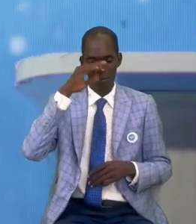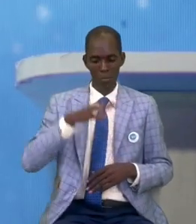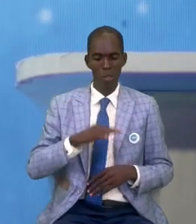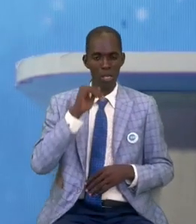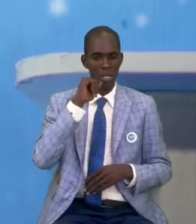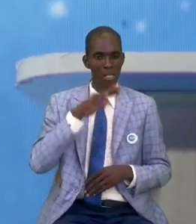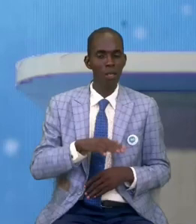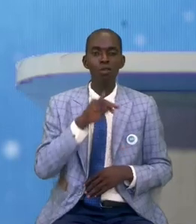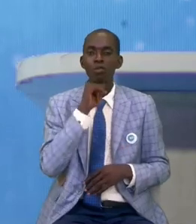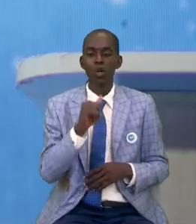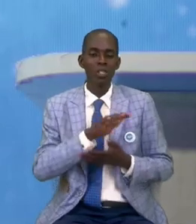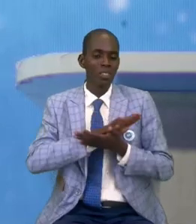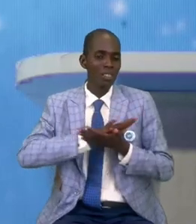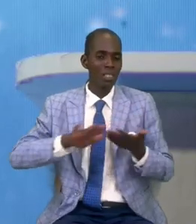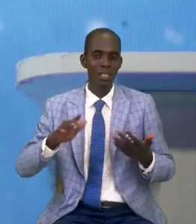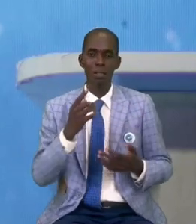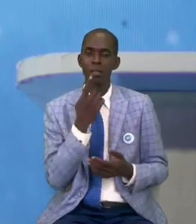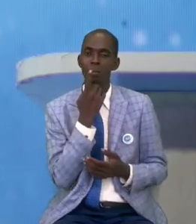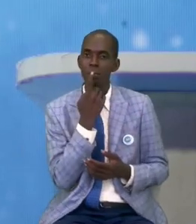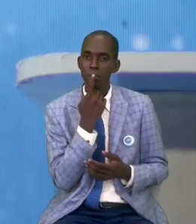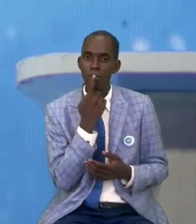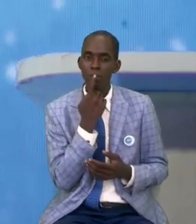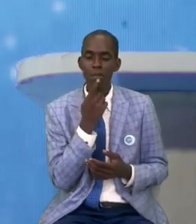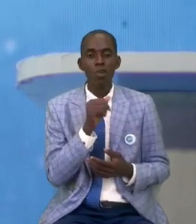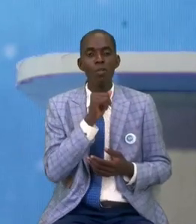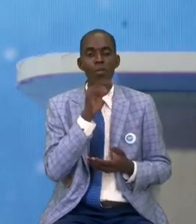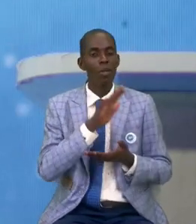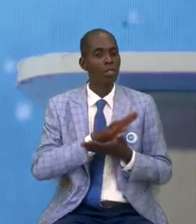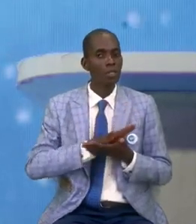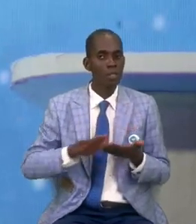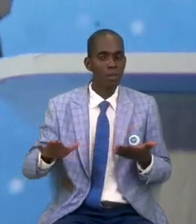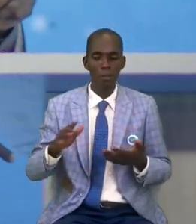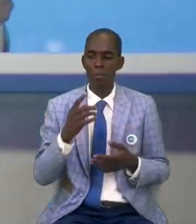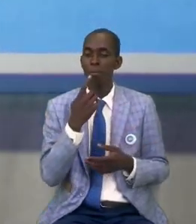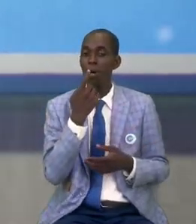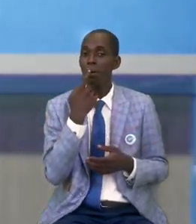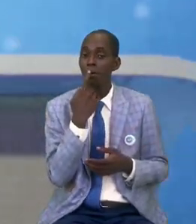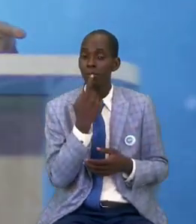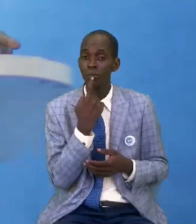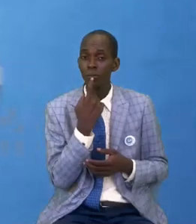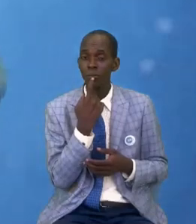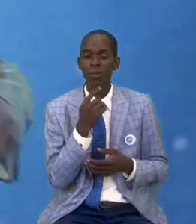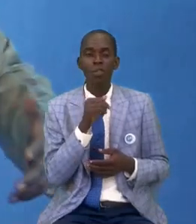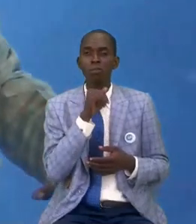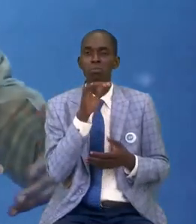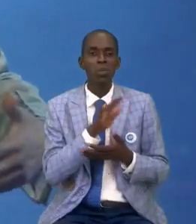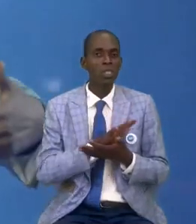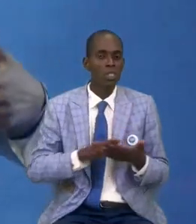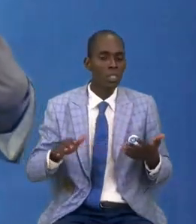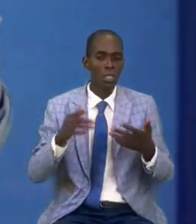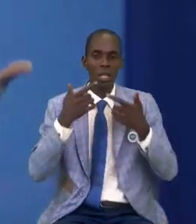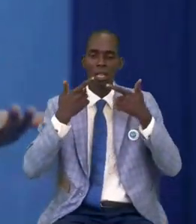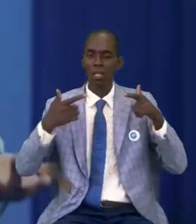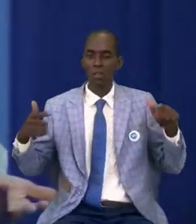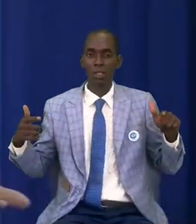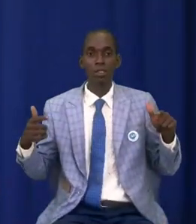unclean mouth, unclean language, unclean heart,